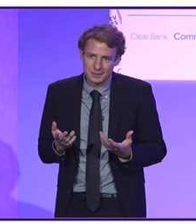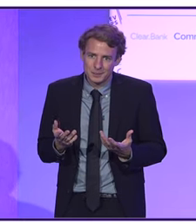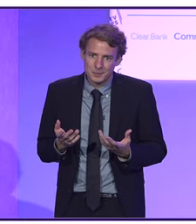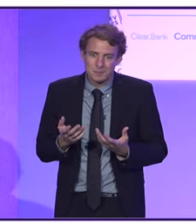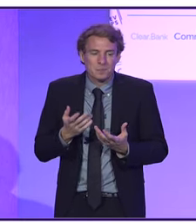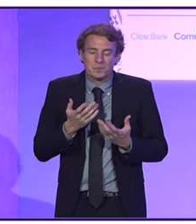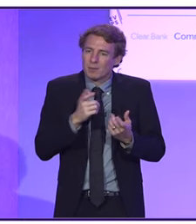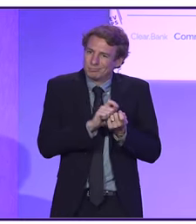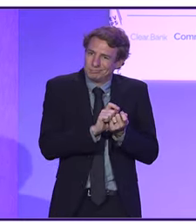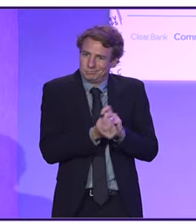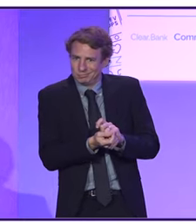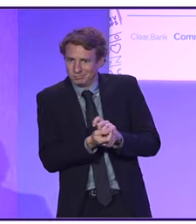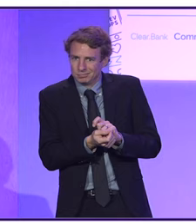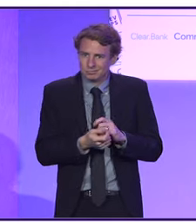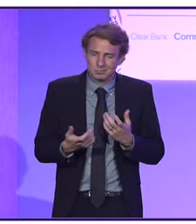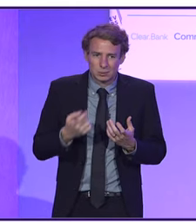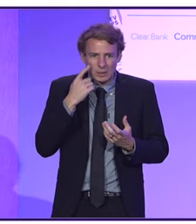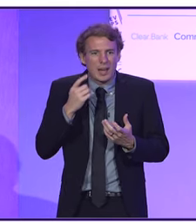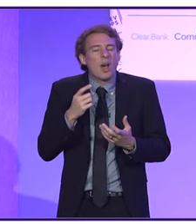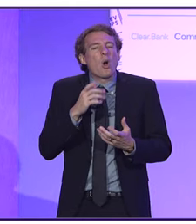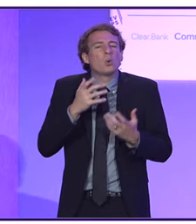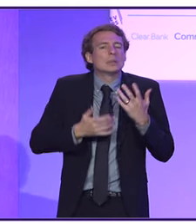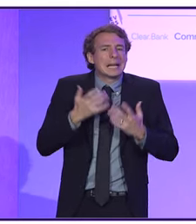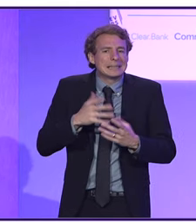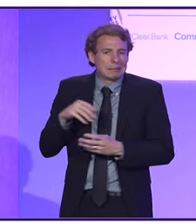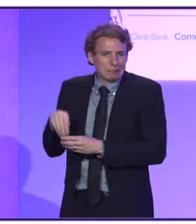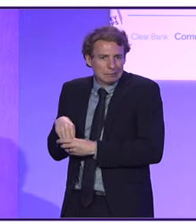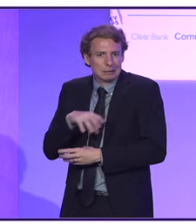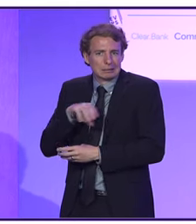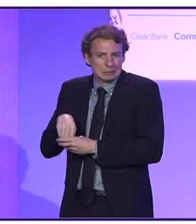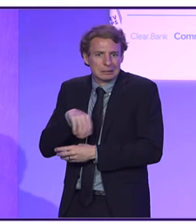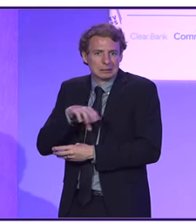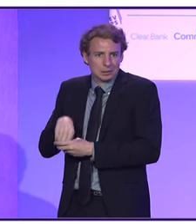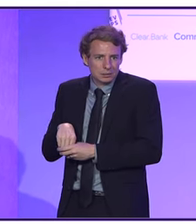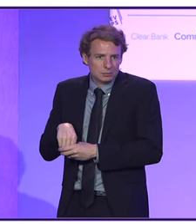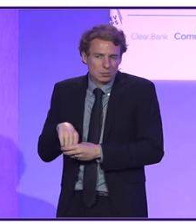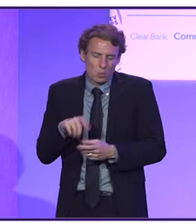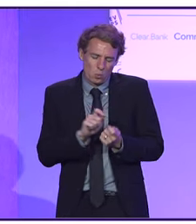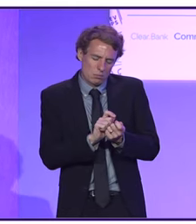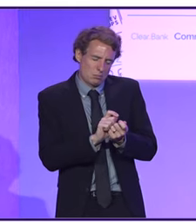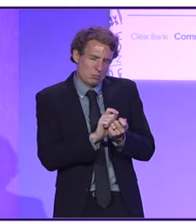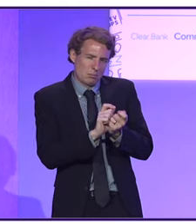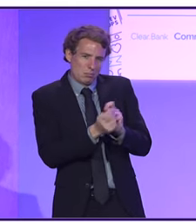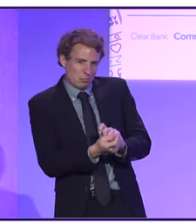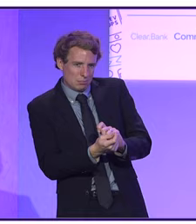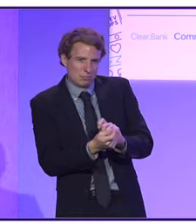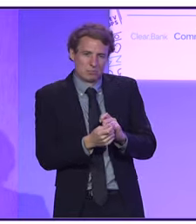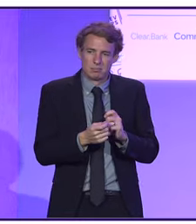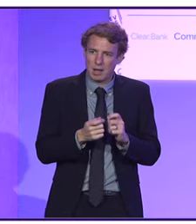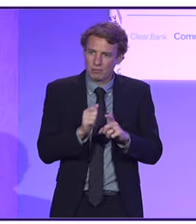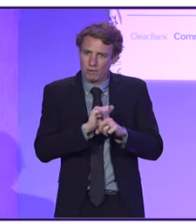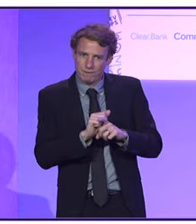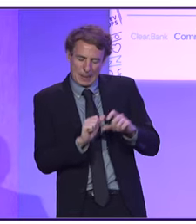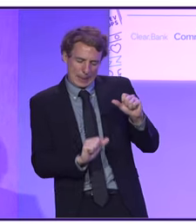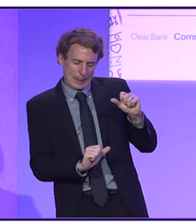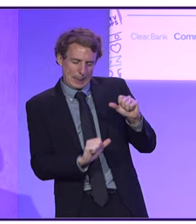the data from sending it and you know, just putting it into the archive, you just quite simply change it and just refine it down to the piece of gold that's